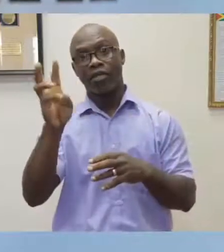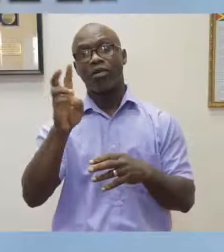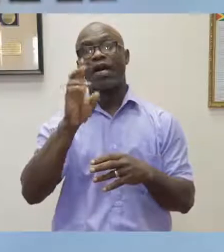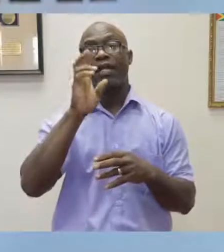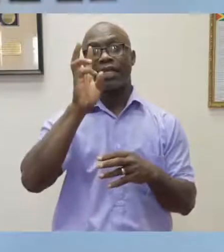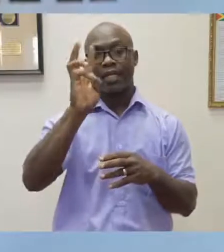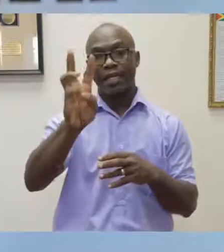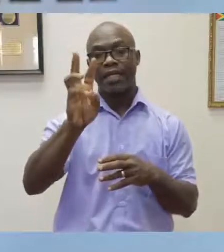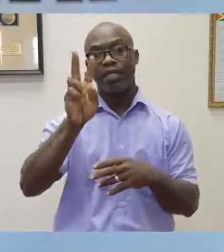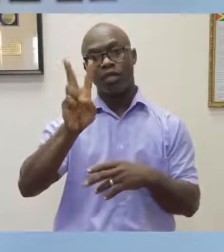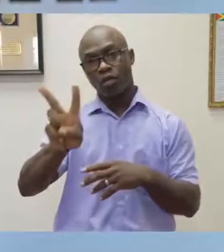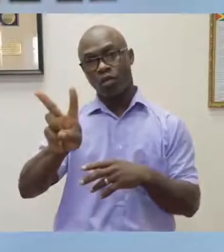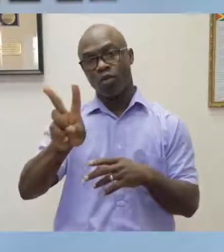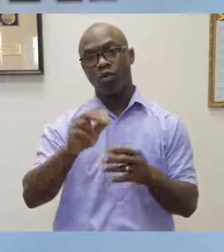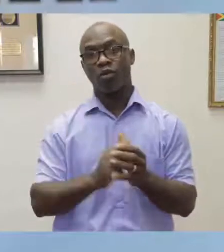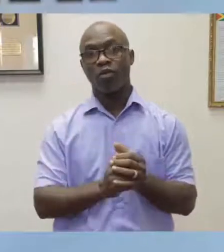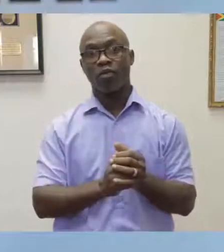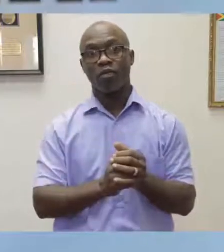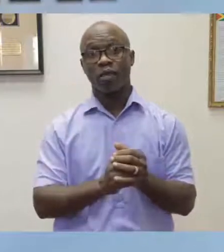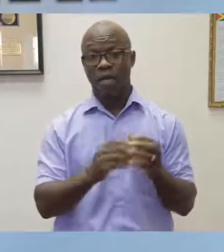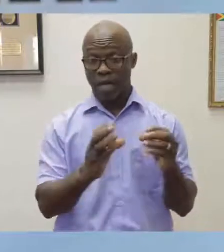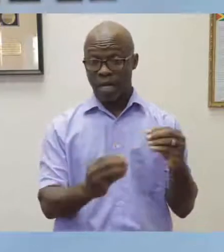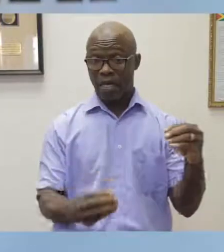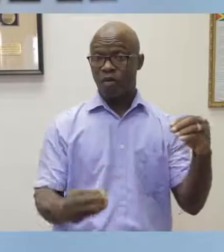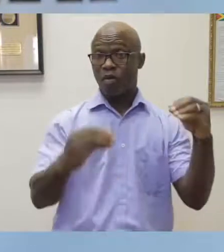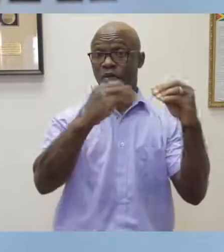1,662. In total,